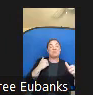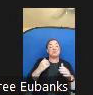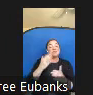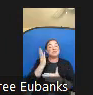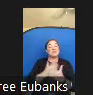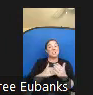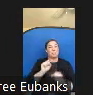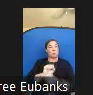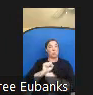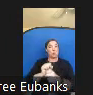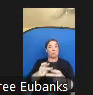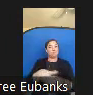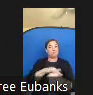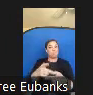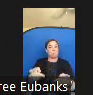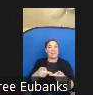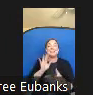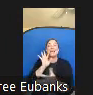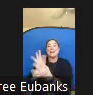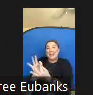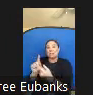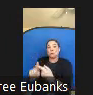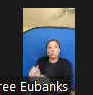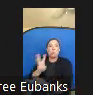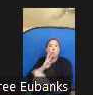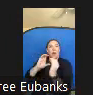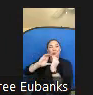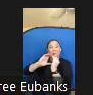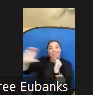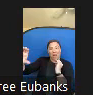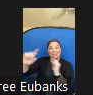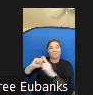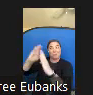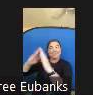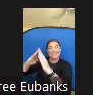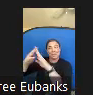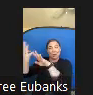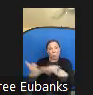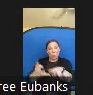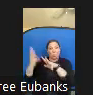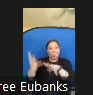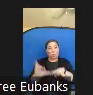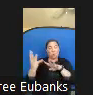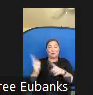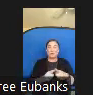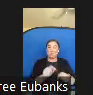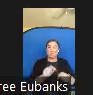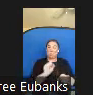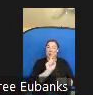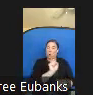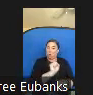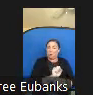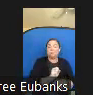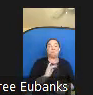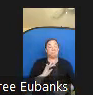workshops were actually connected into the water lines for the city. There were distribution points in those parts of town. So they would have been,